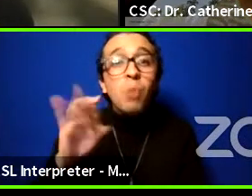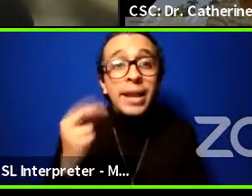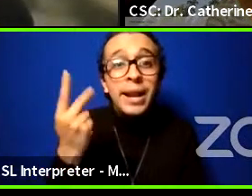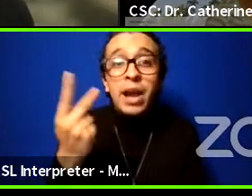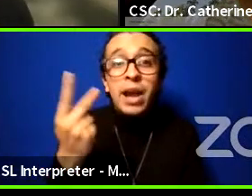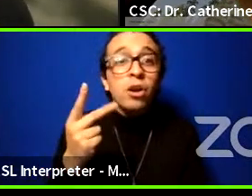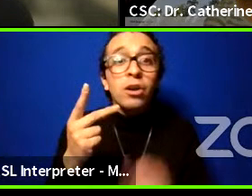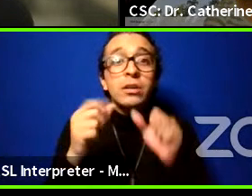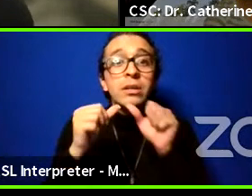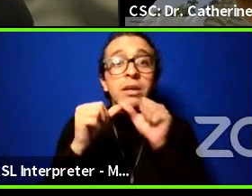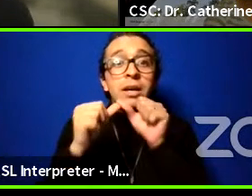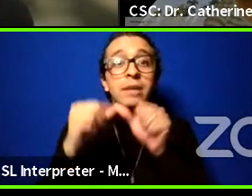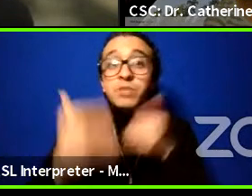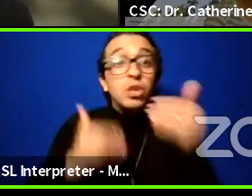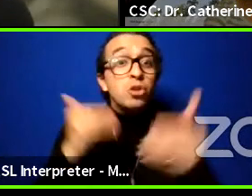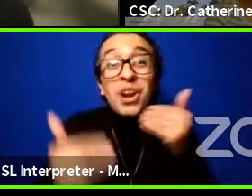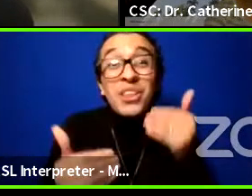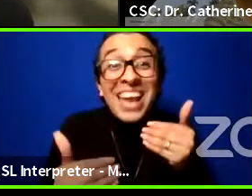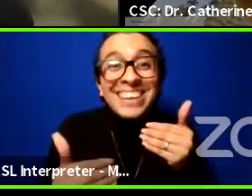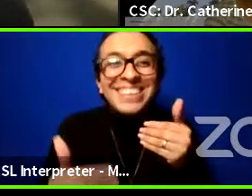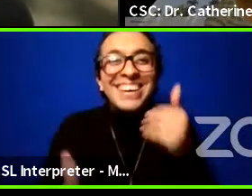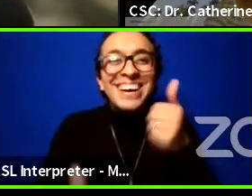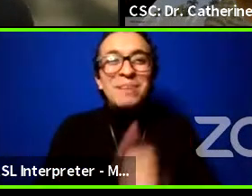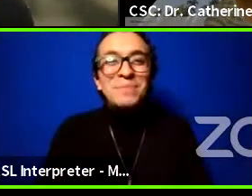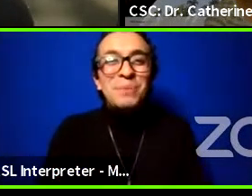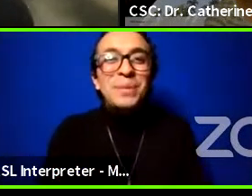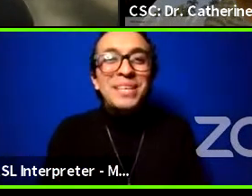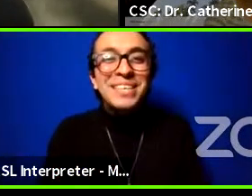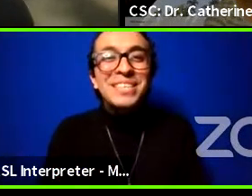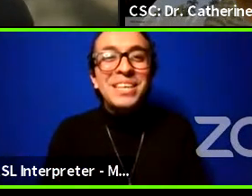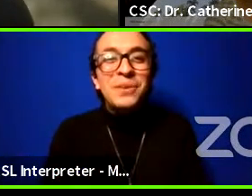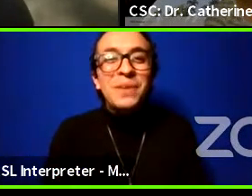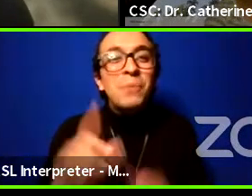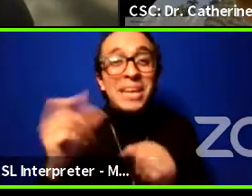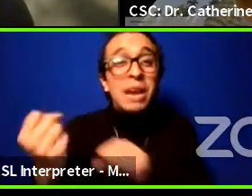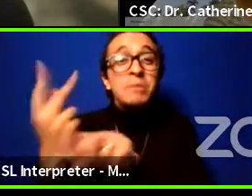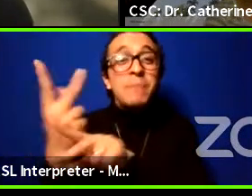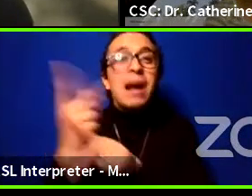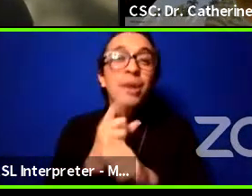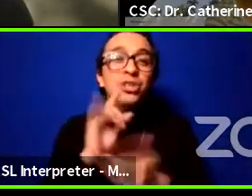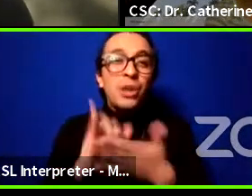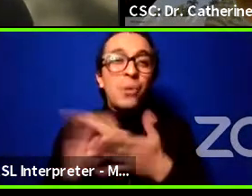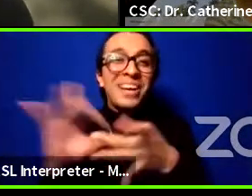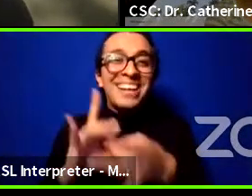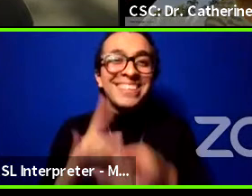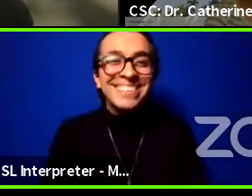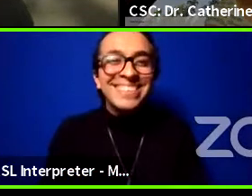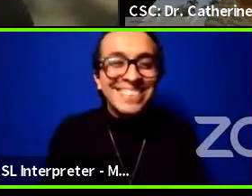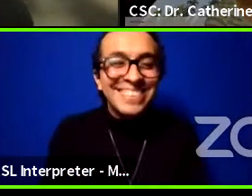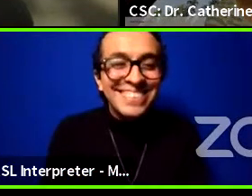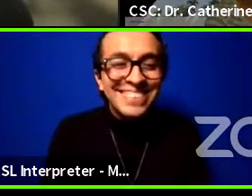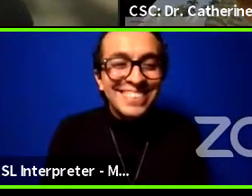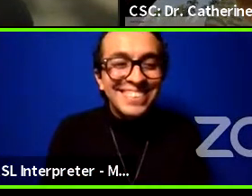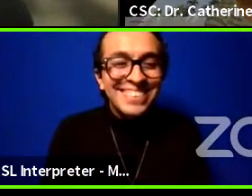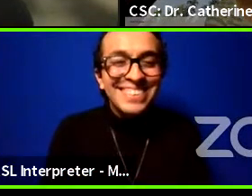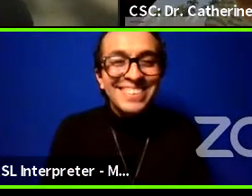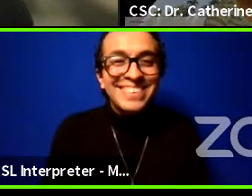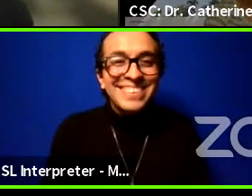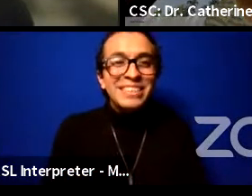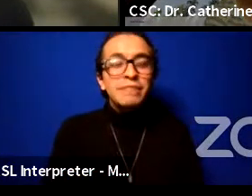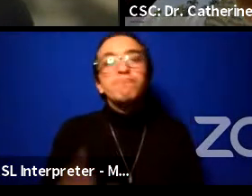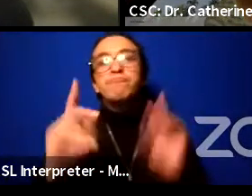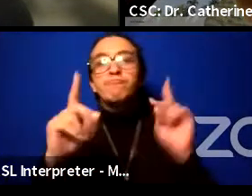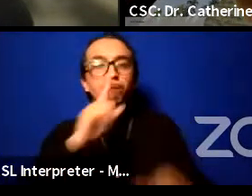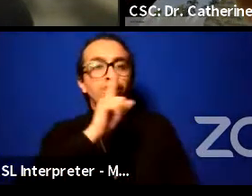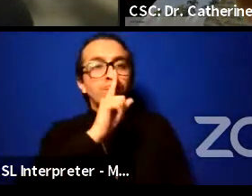but Brian and I are still doing our thing. So please continue, and when he comes back, I'll make sure that we're connected. Okay, thank